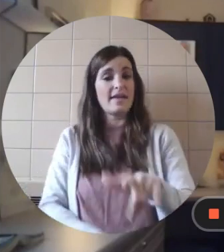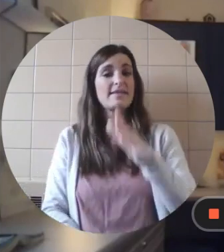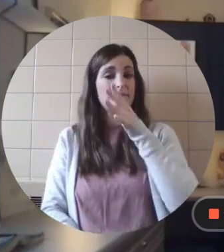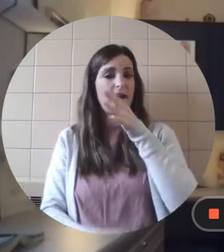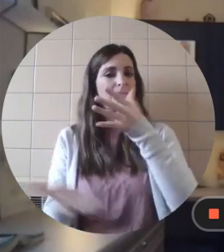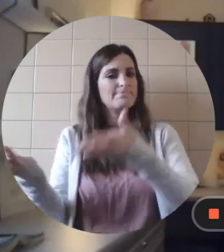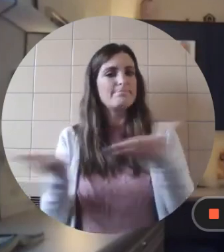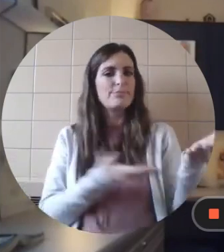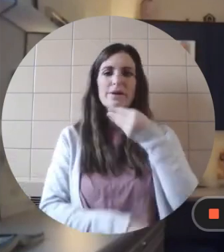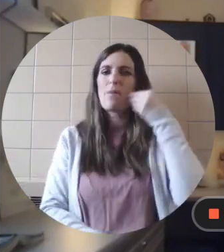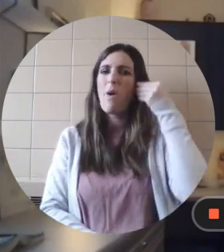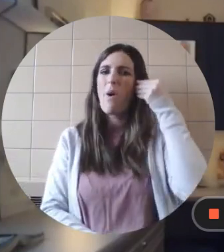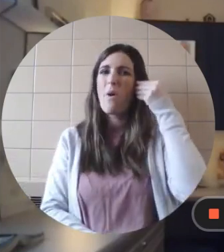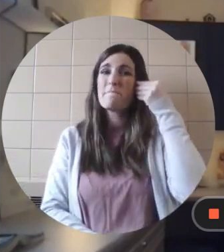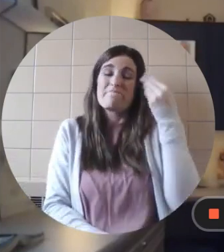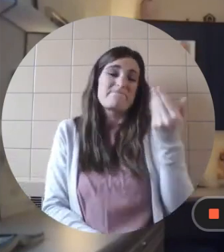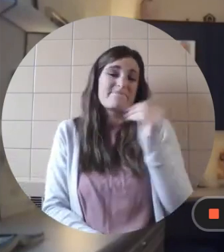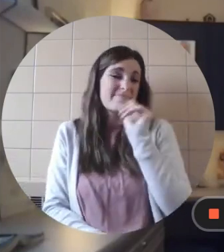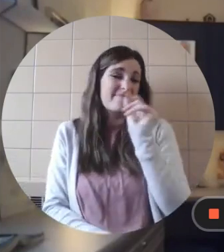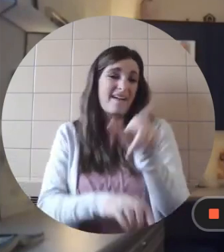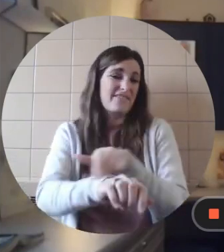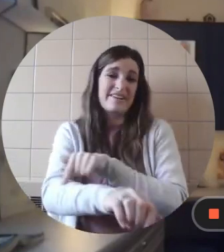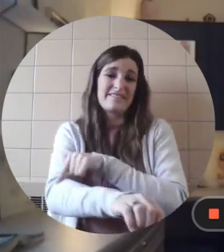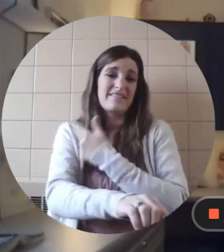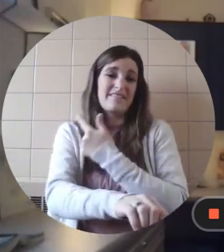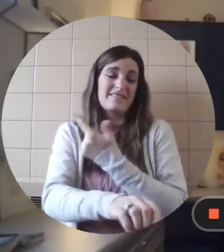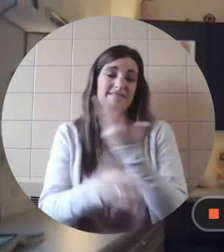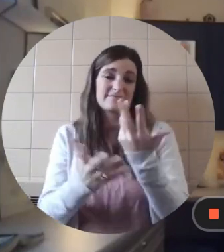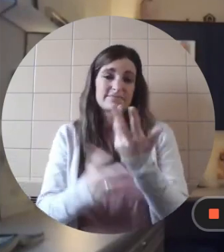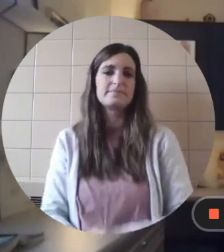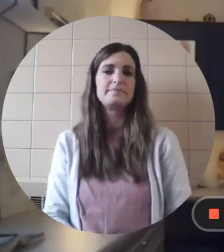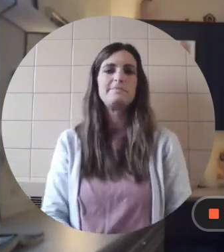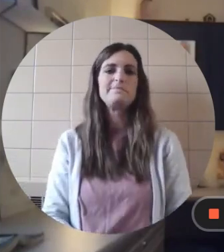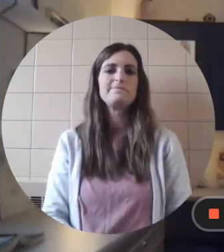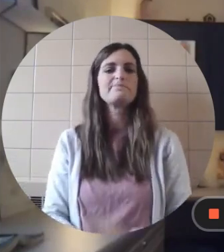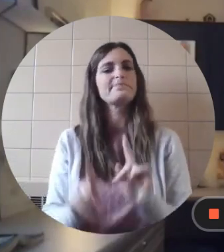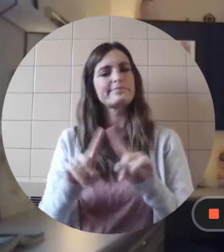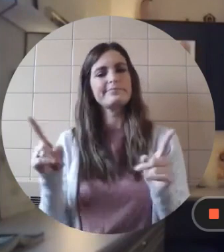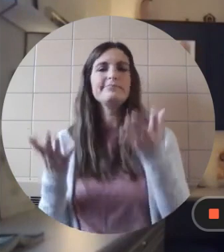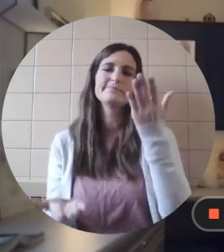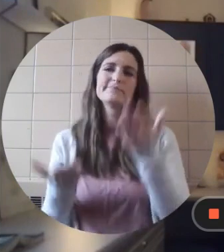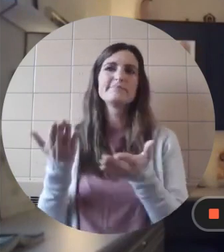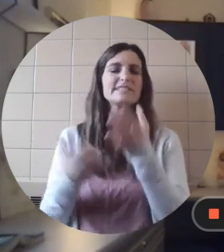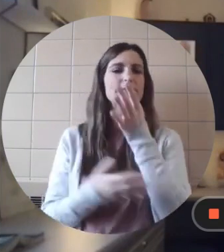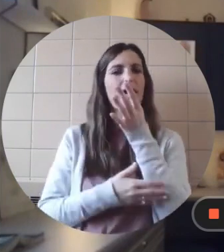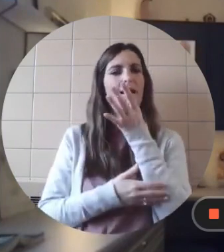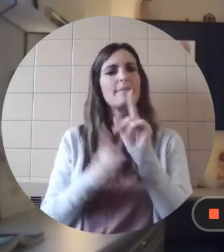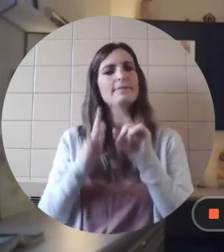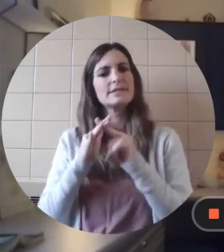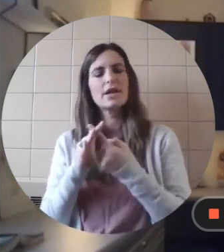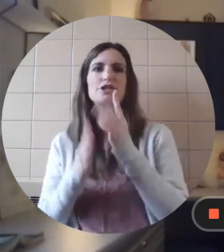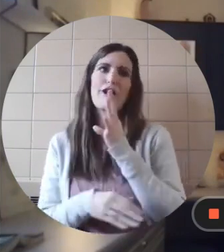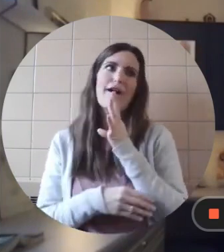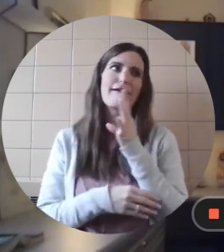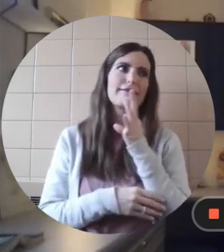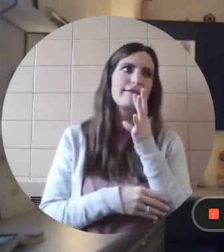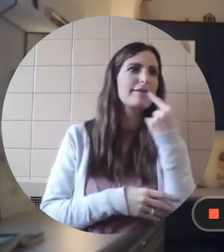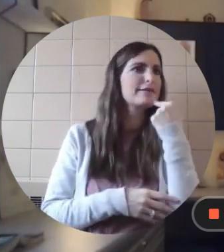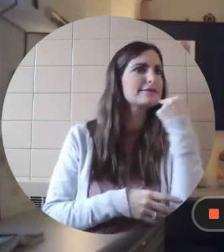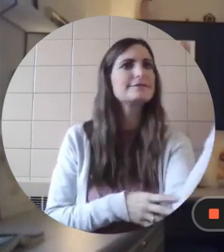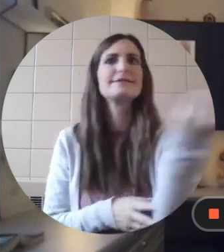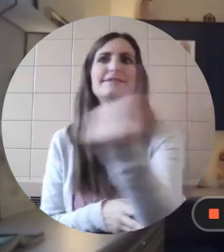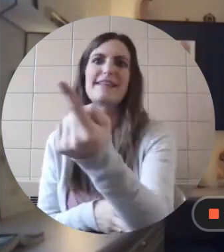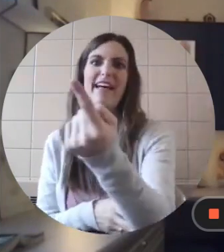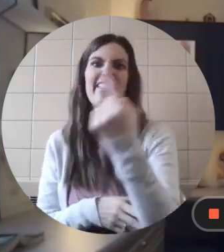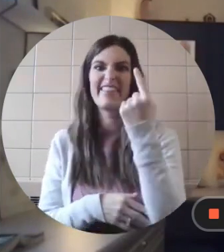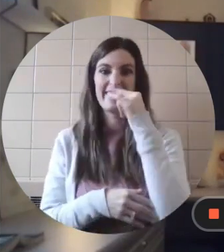home. It wouldn't take a lot longer than showing a photo. But maybe Mom would start talking and tell the kids something embarrassing about me,